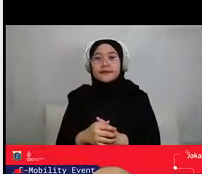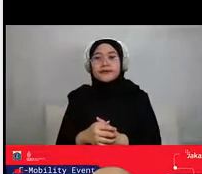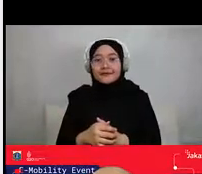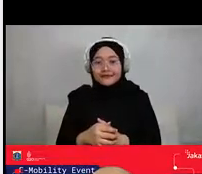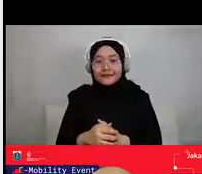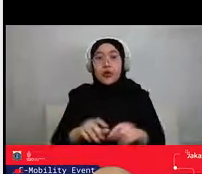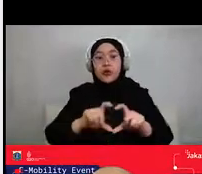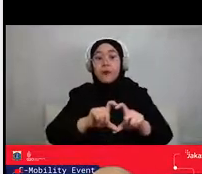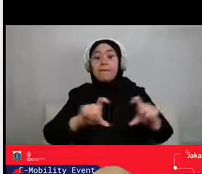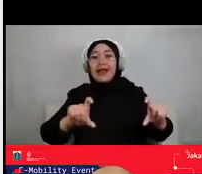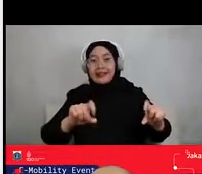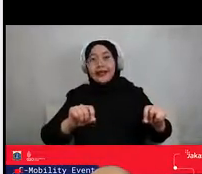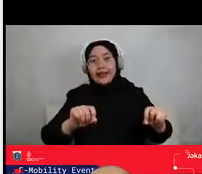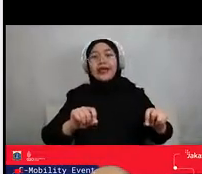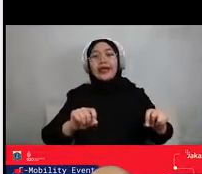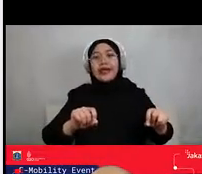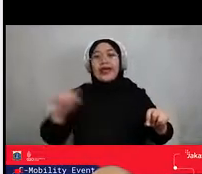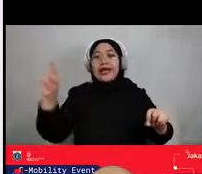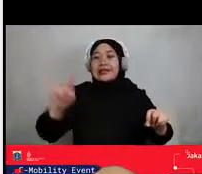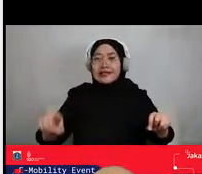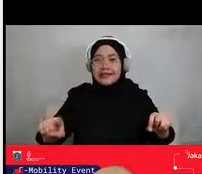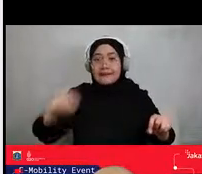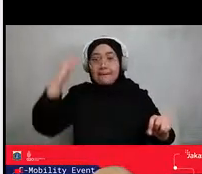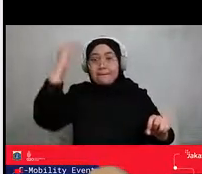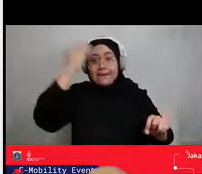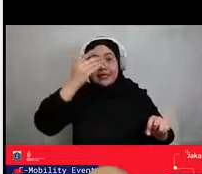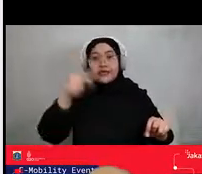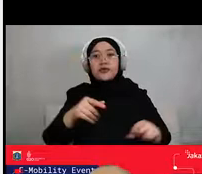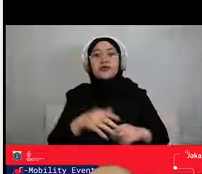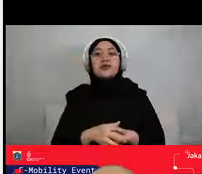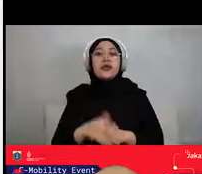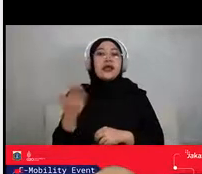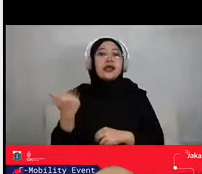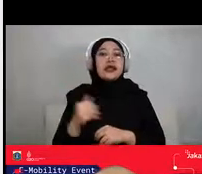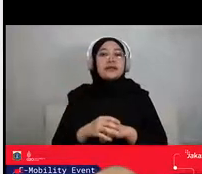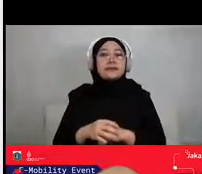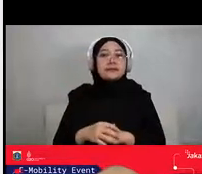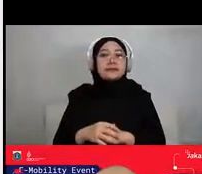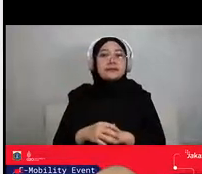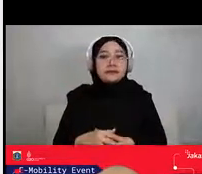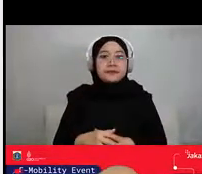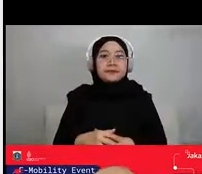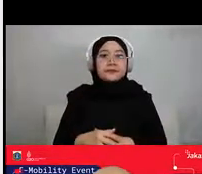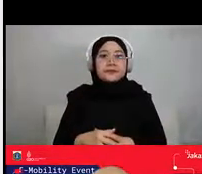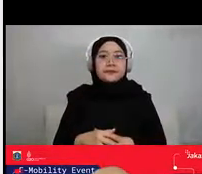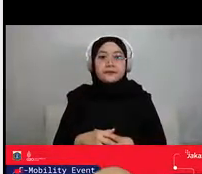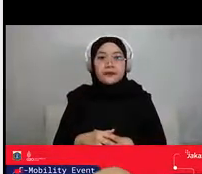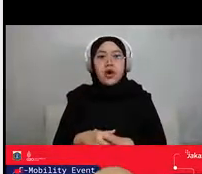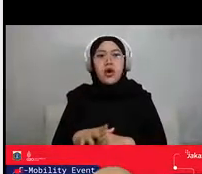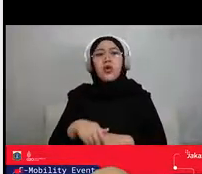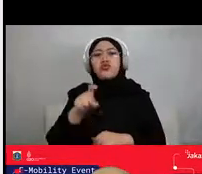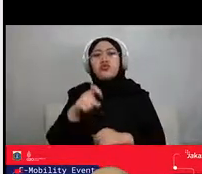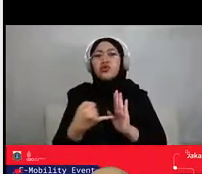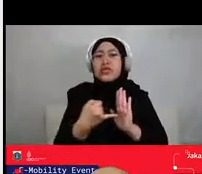buses. Although we see it's a filling station, but hydrogen filling, storage and filling has its